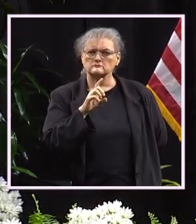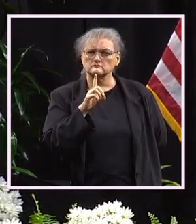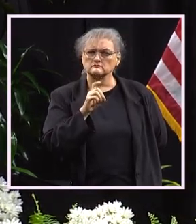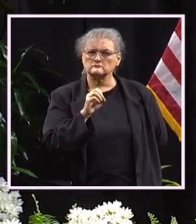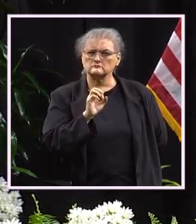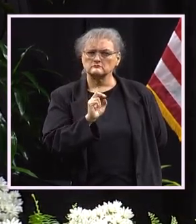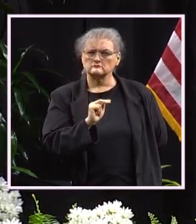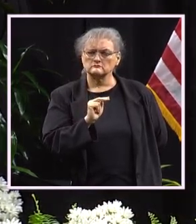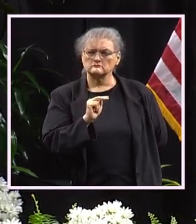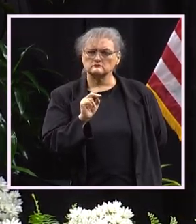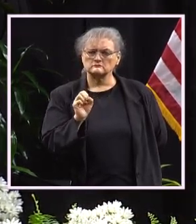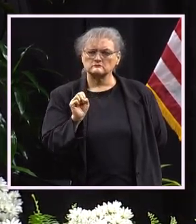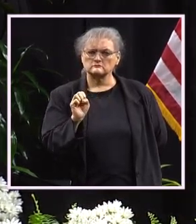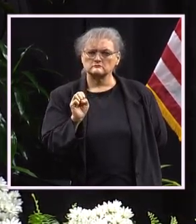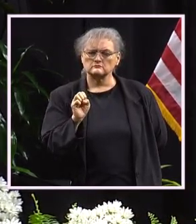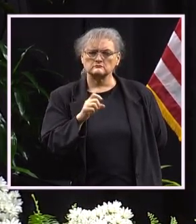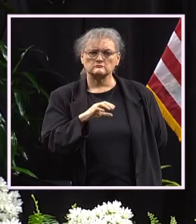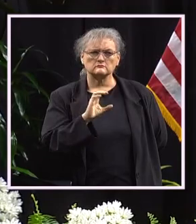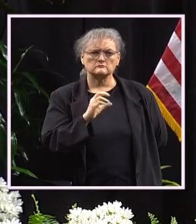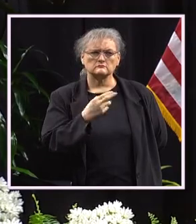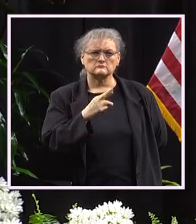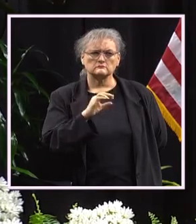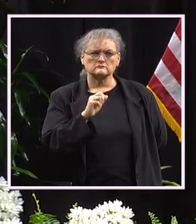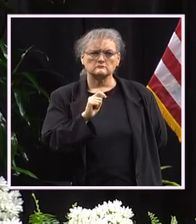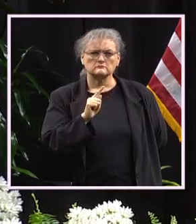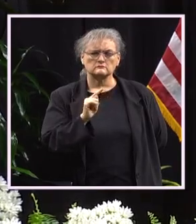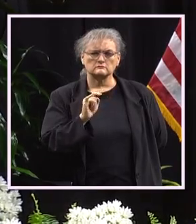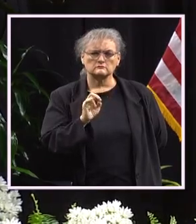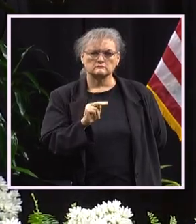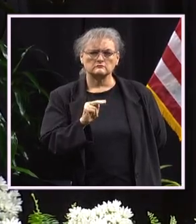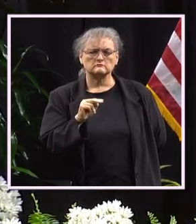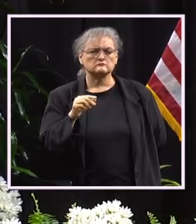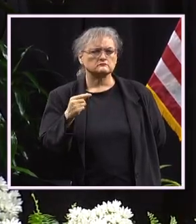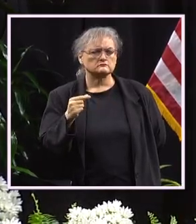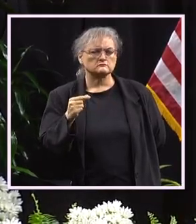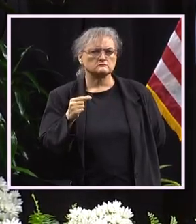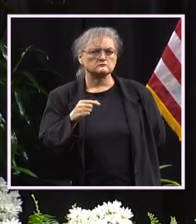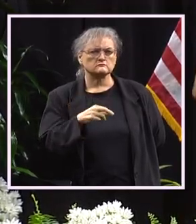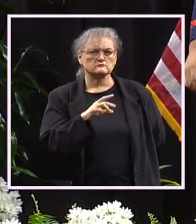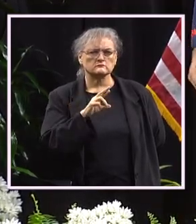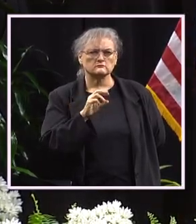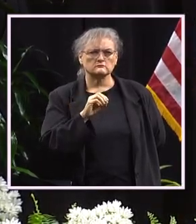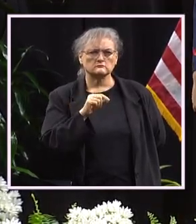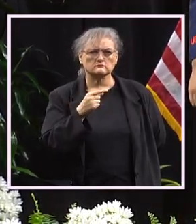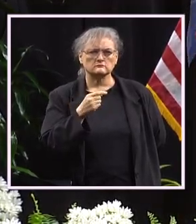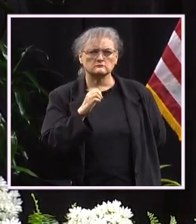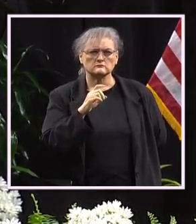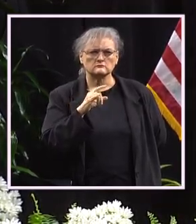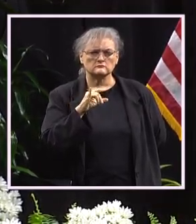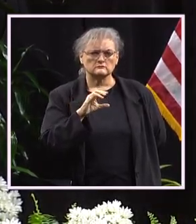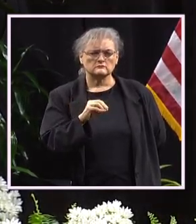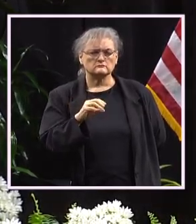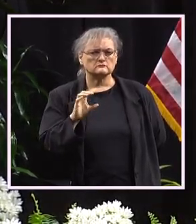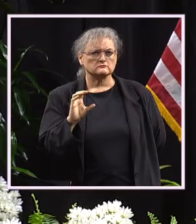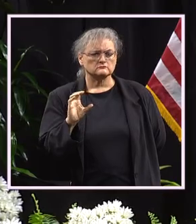Cum Laude, Christian F. Gutierrez, Rogelio Omar